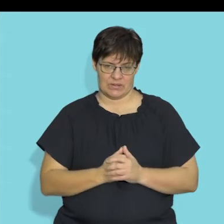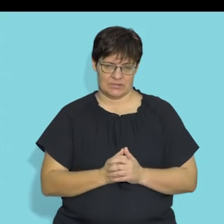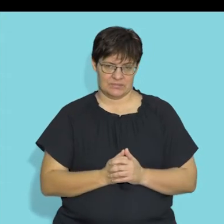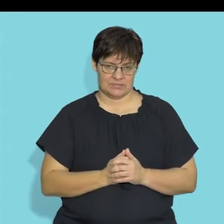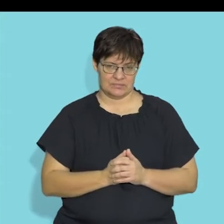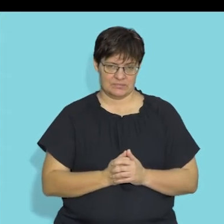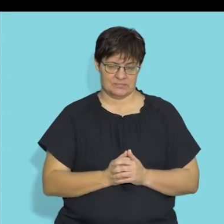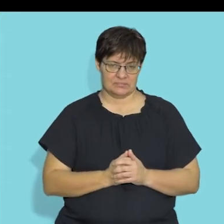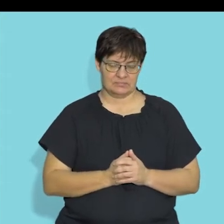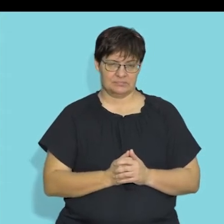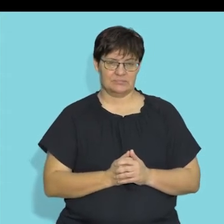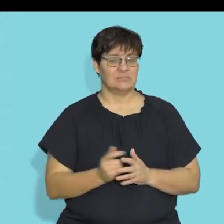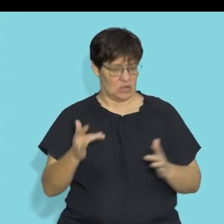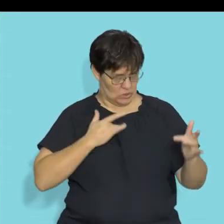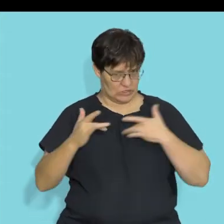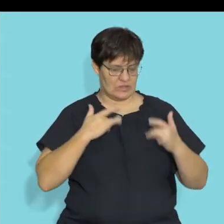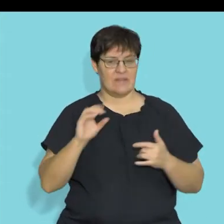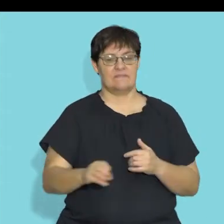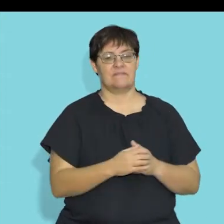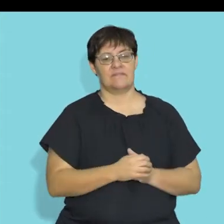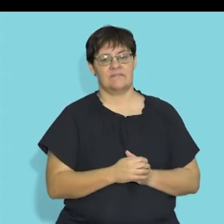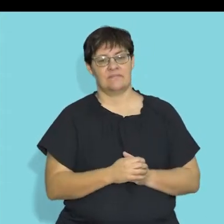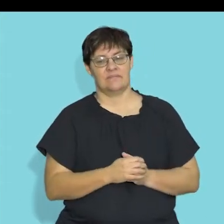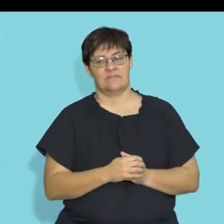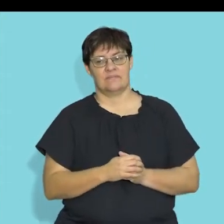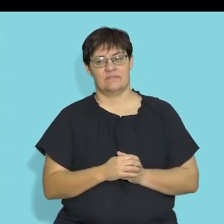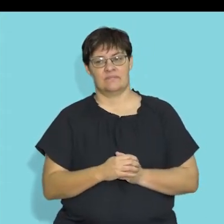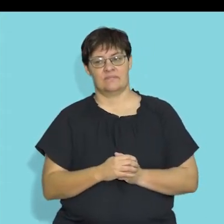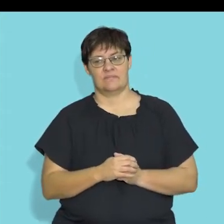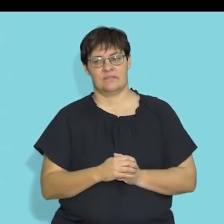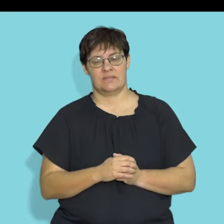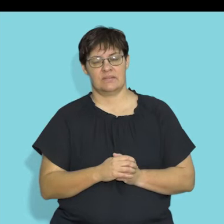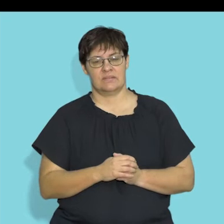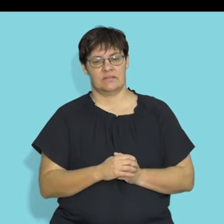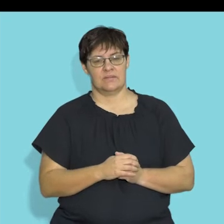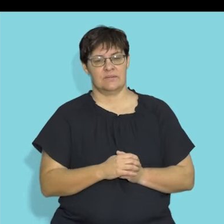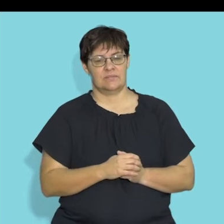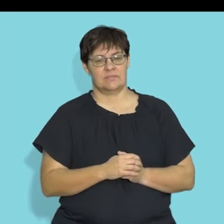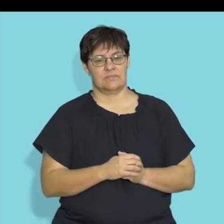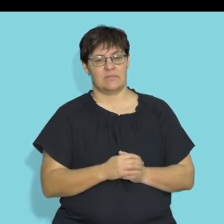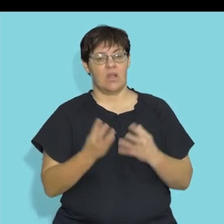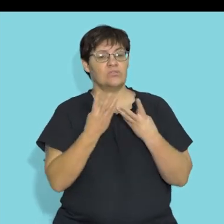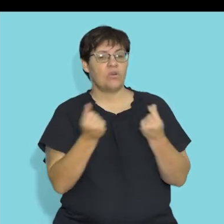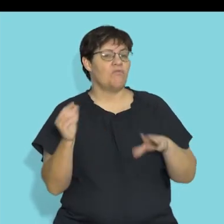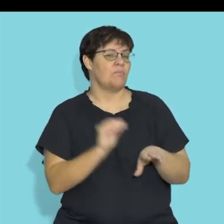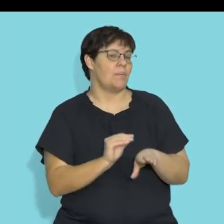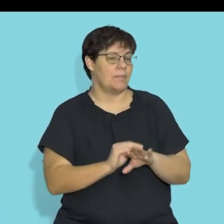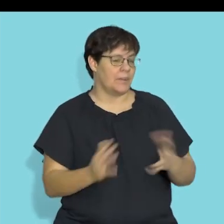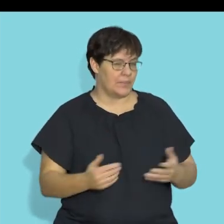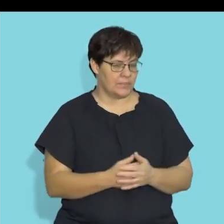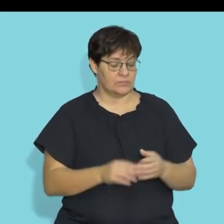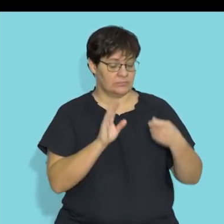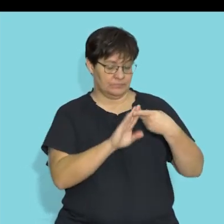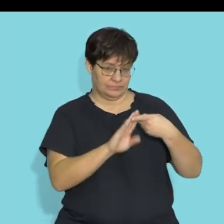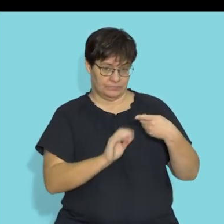members did not pay their fees, which is a concern, definitely a concern. Okay, now, what's the